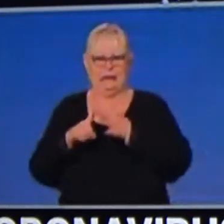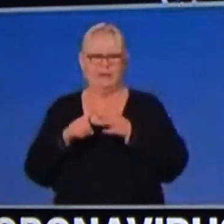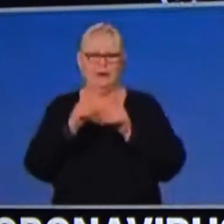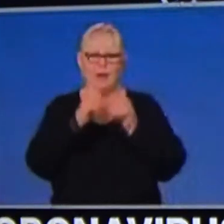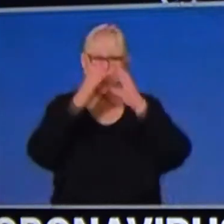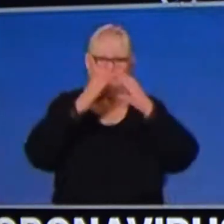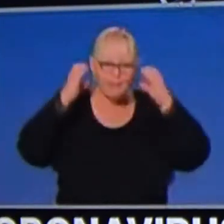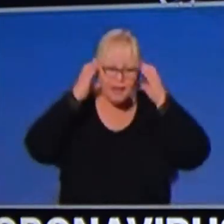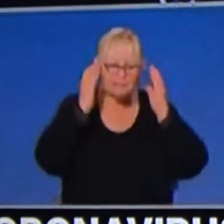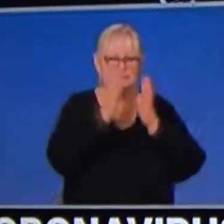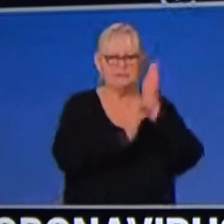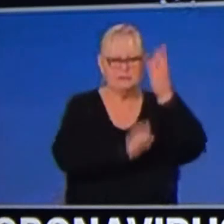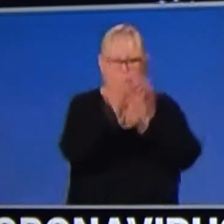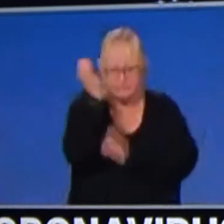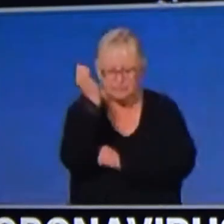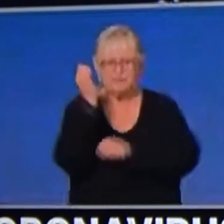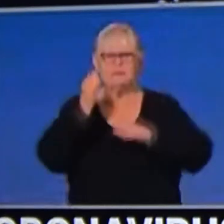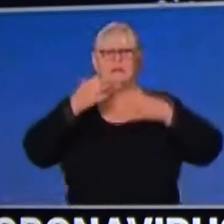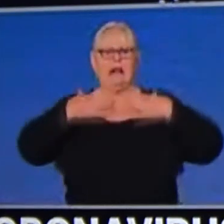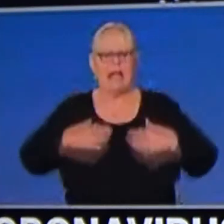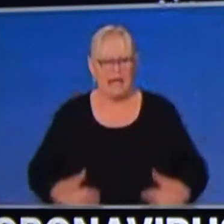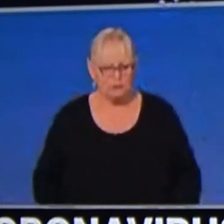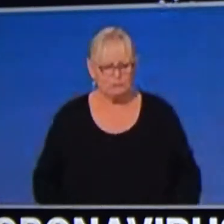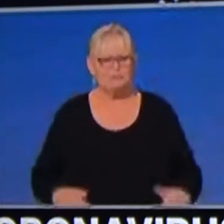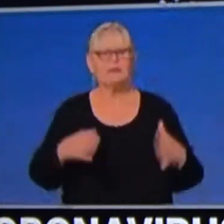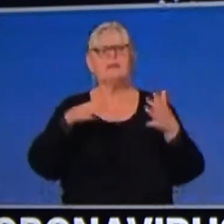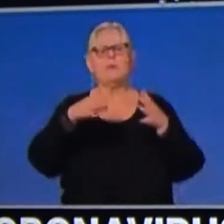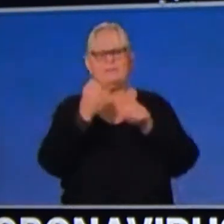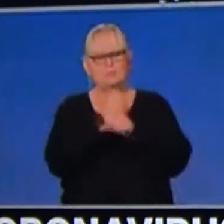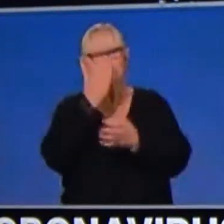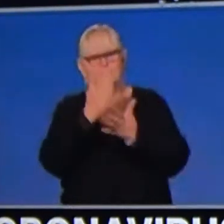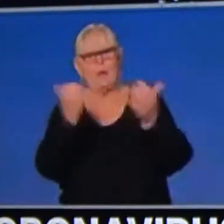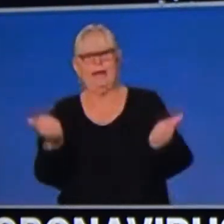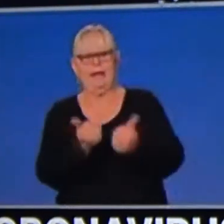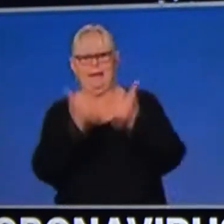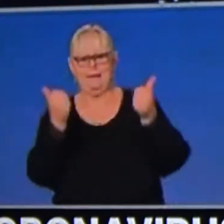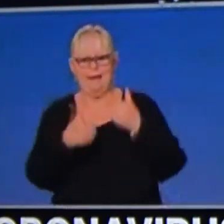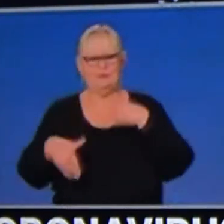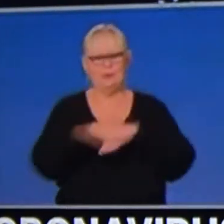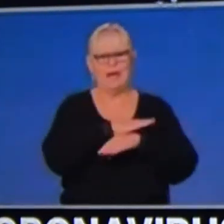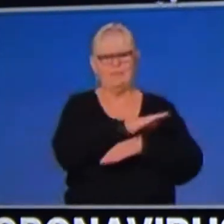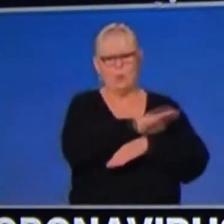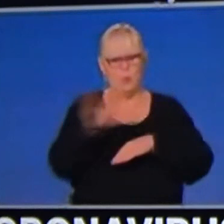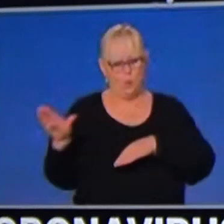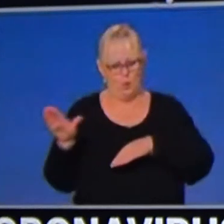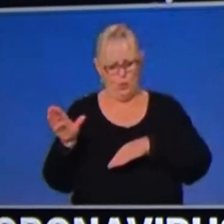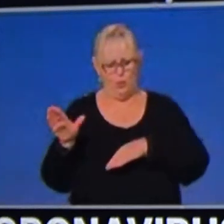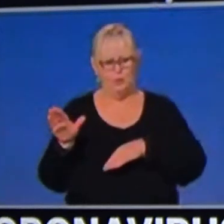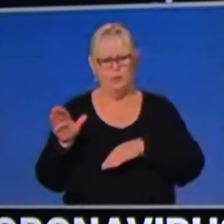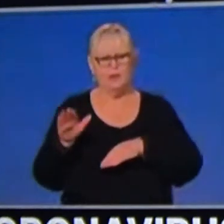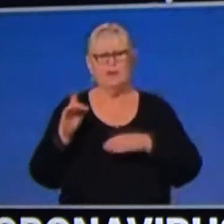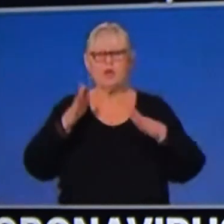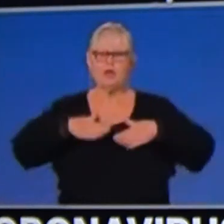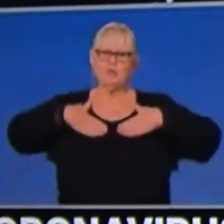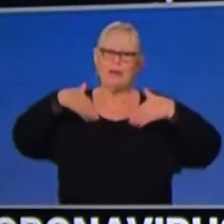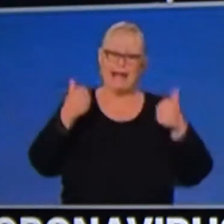have to ensure that we have enough protective equipment. So that modelling is being done at the moment. At the moment, recovery,